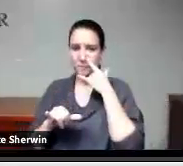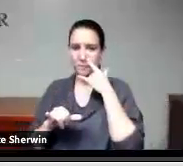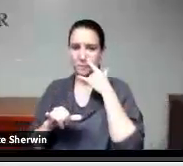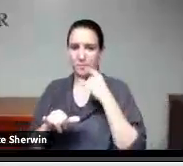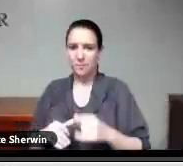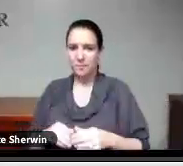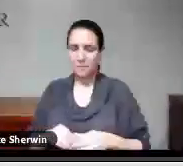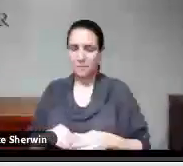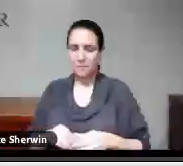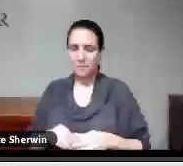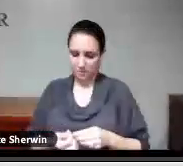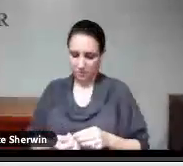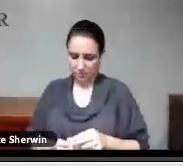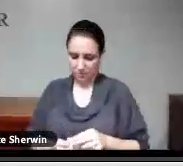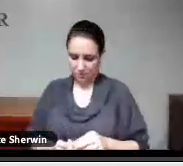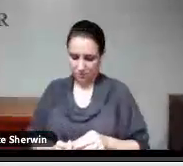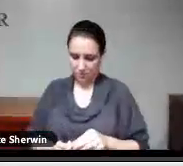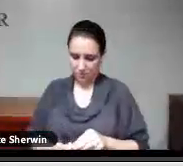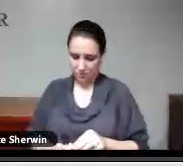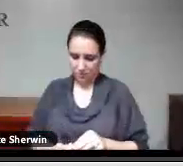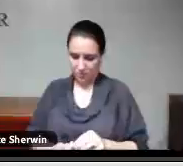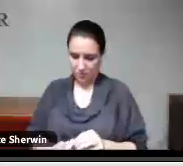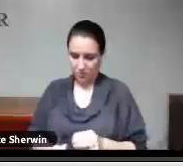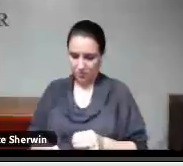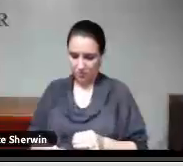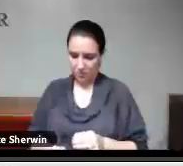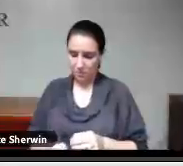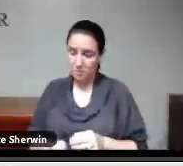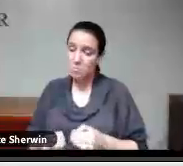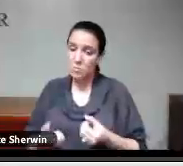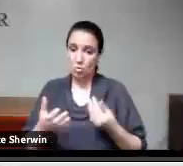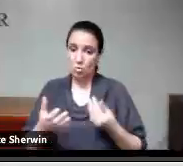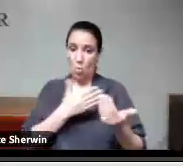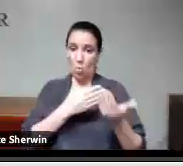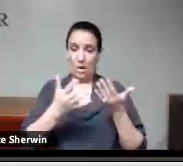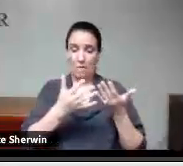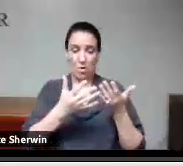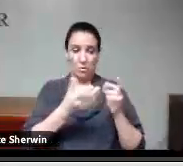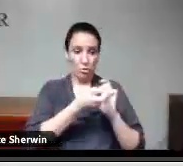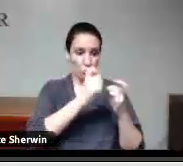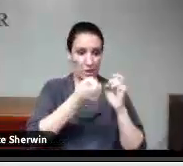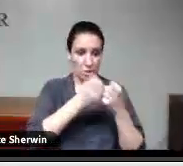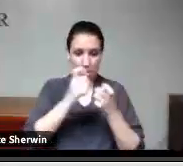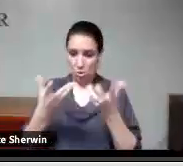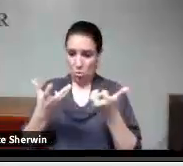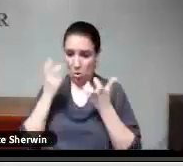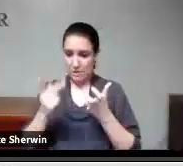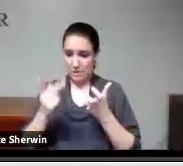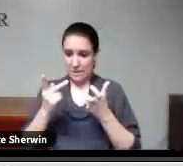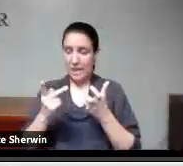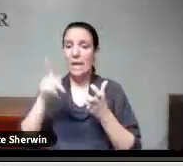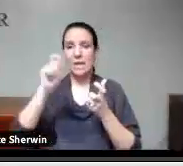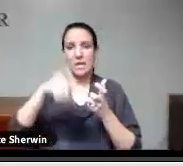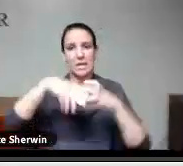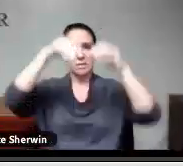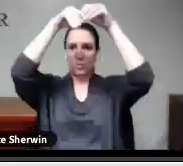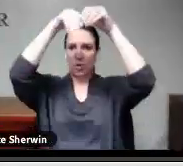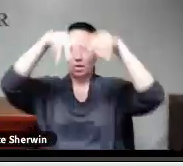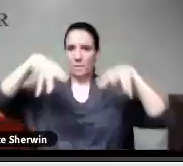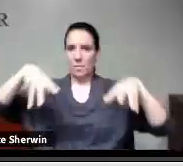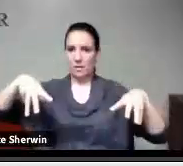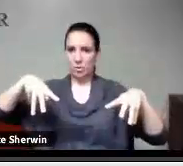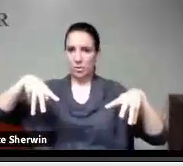new patterns and behaviors that you really want to see as part of your organizational culture. Or else this level 3 evaluation is not